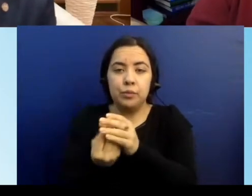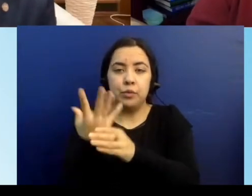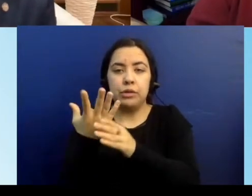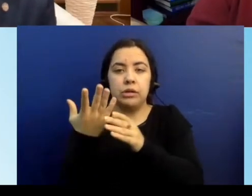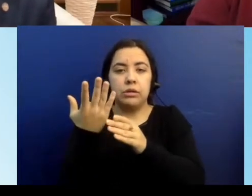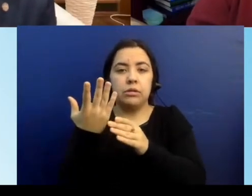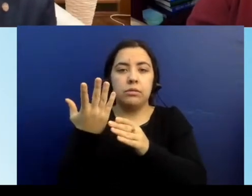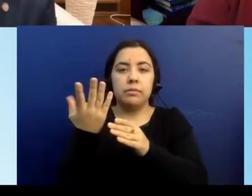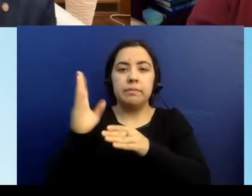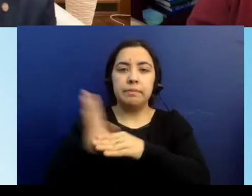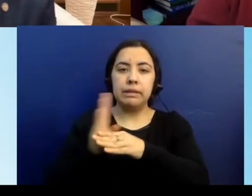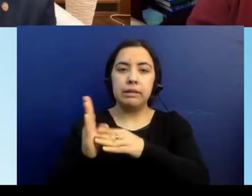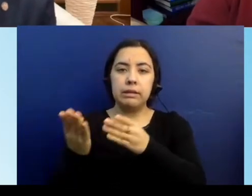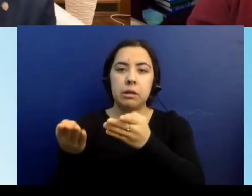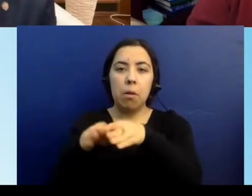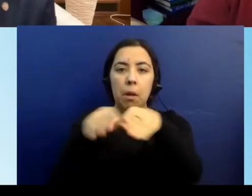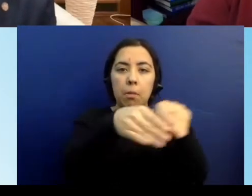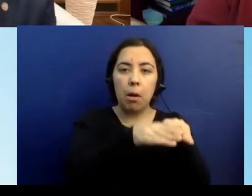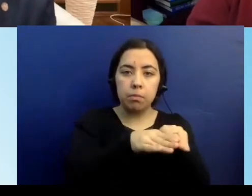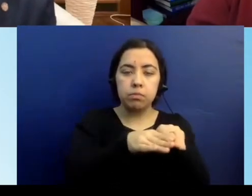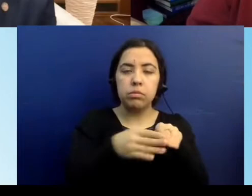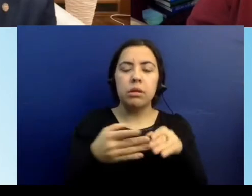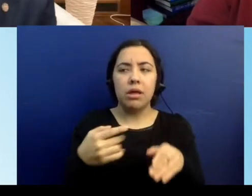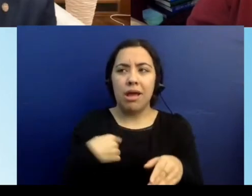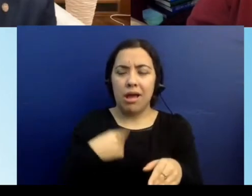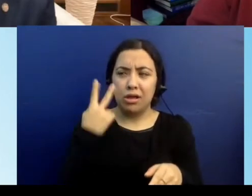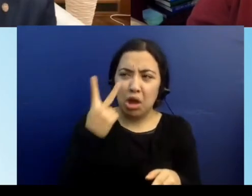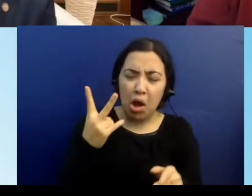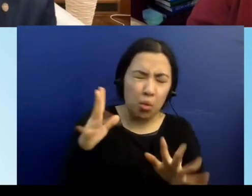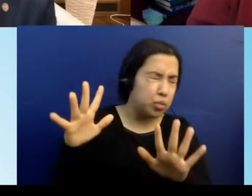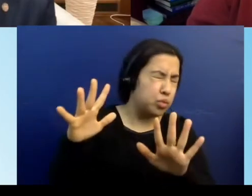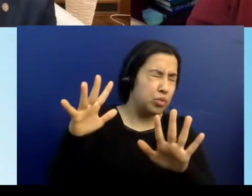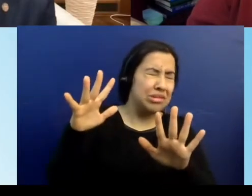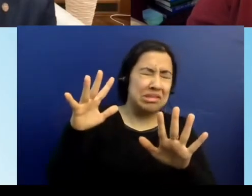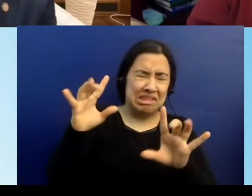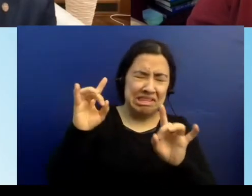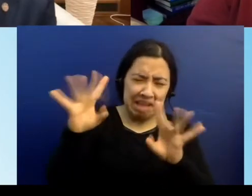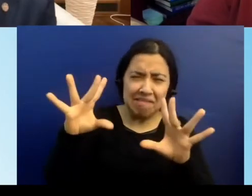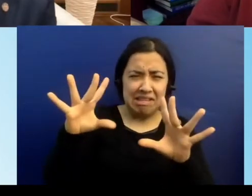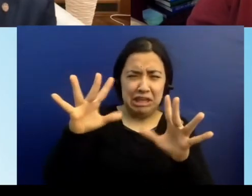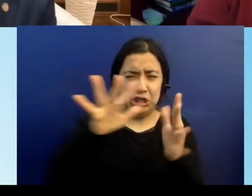I saw just devastation all over the city.